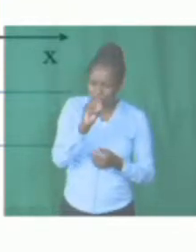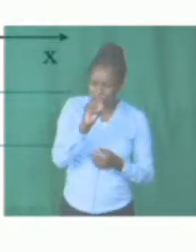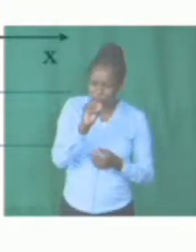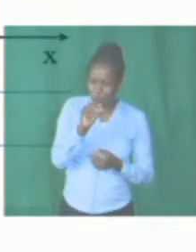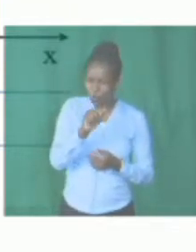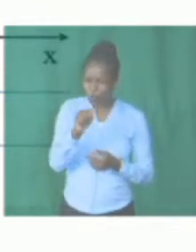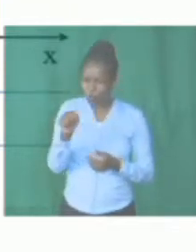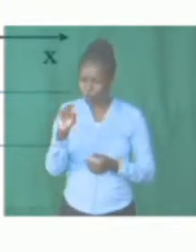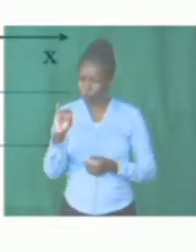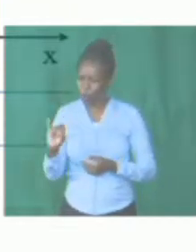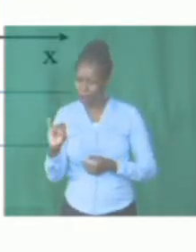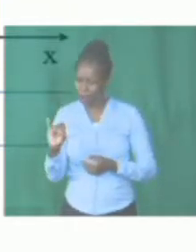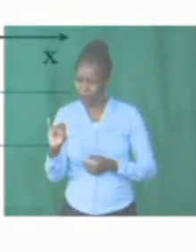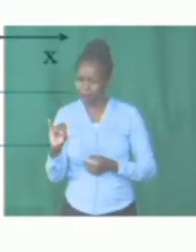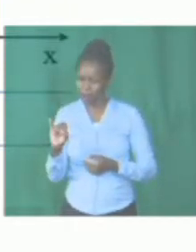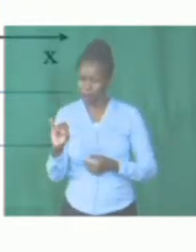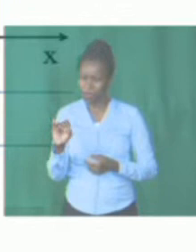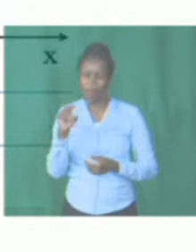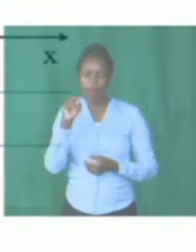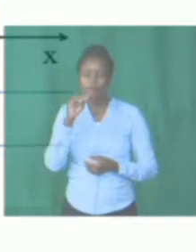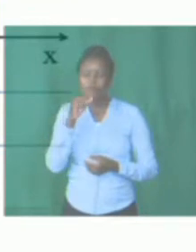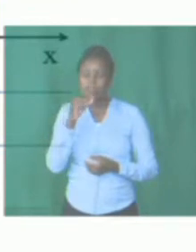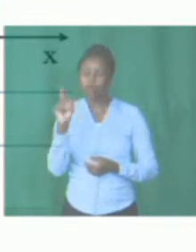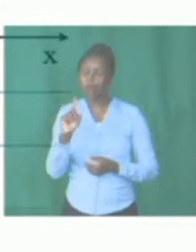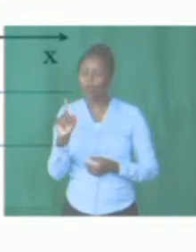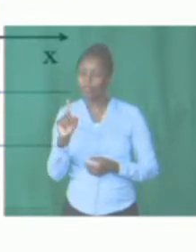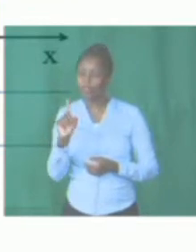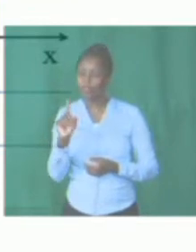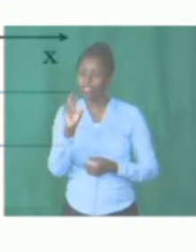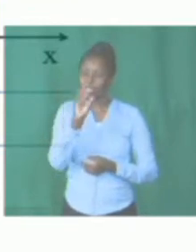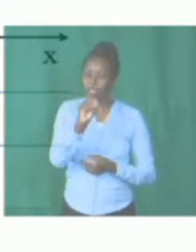our first square we have a 1. So that means